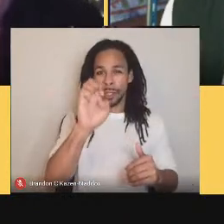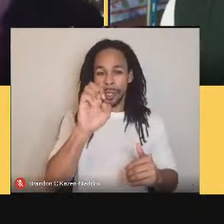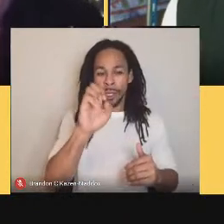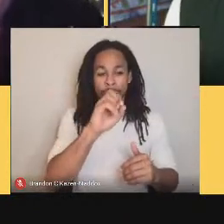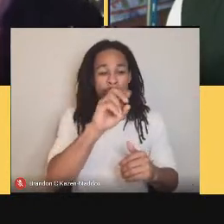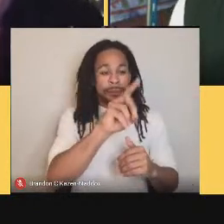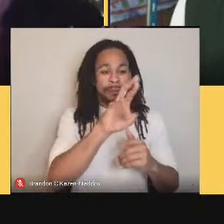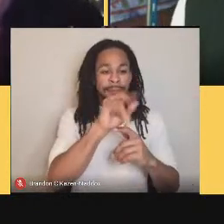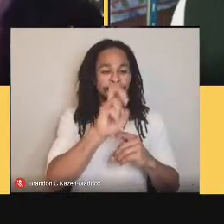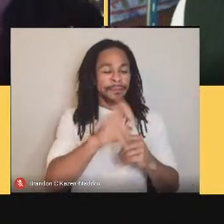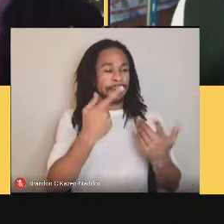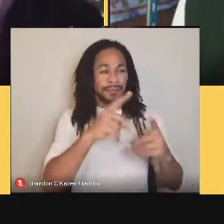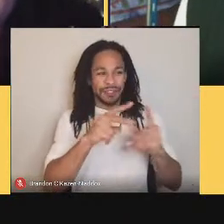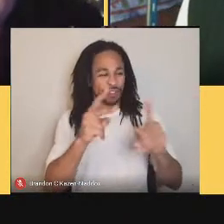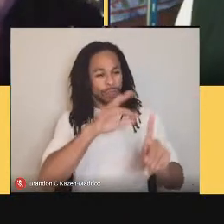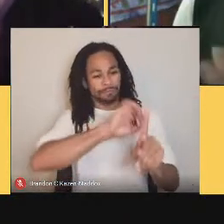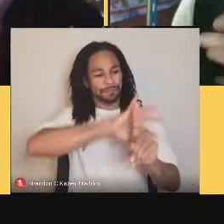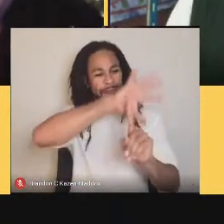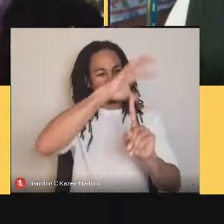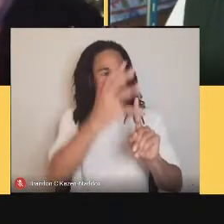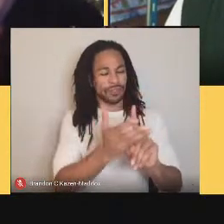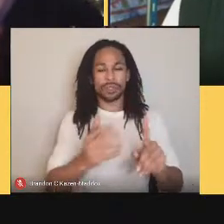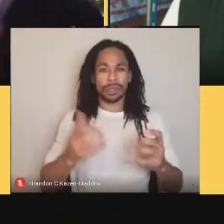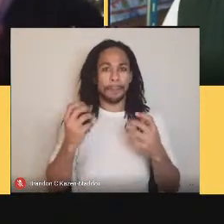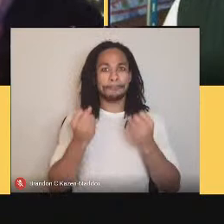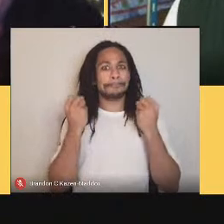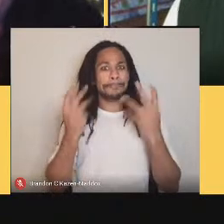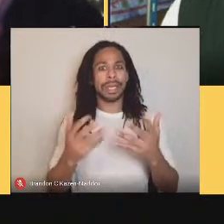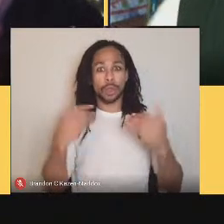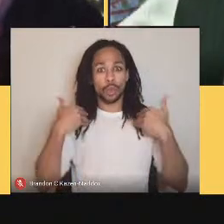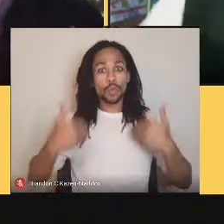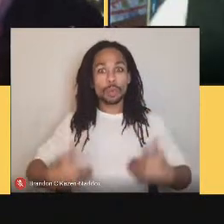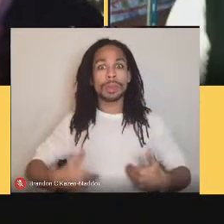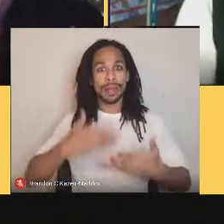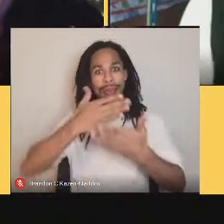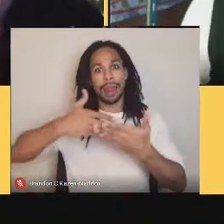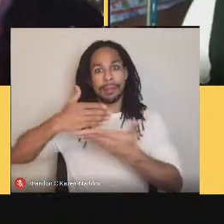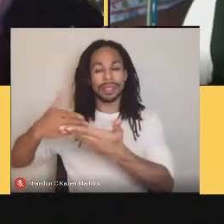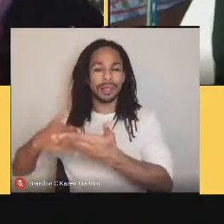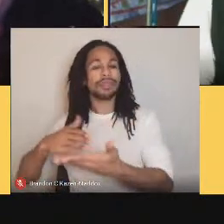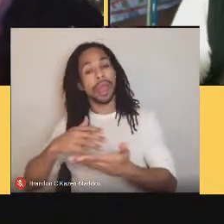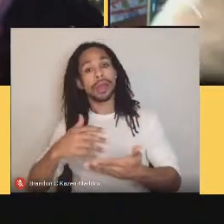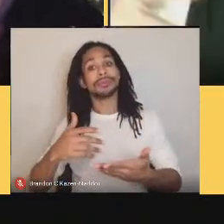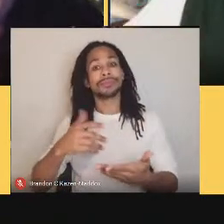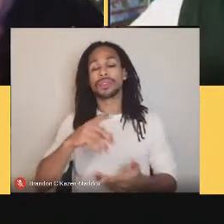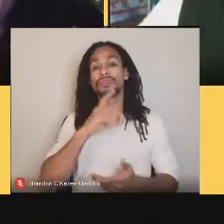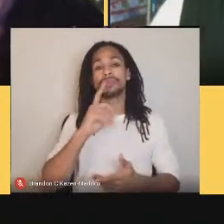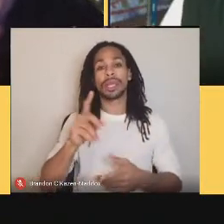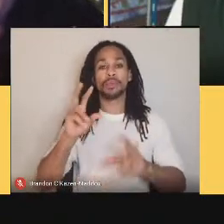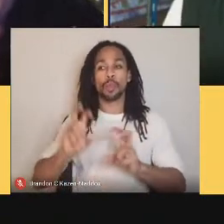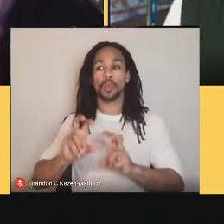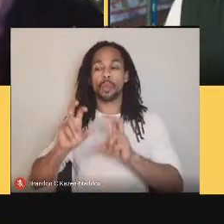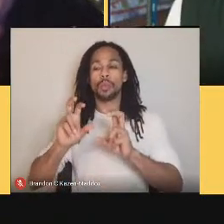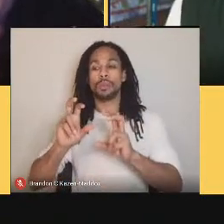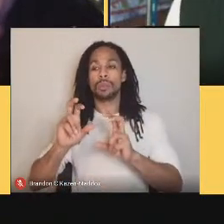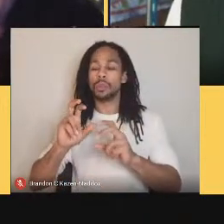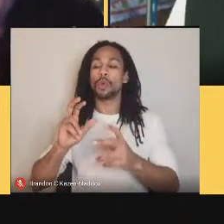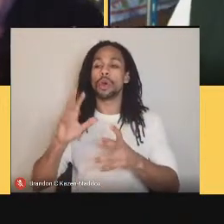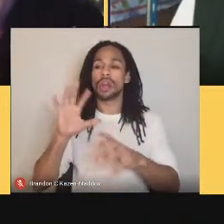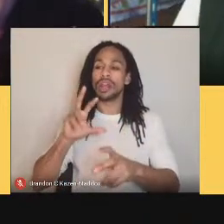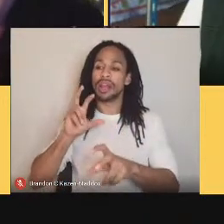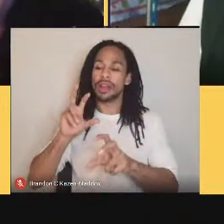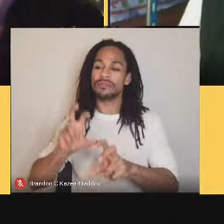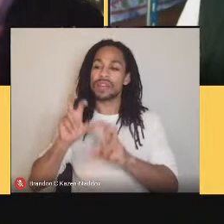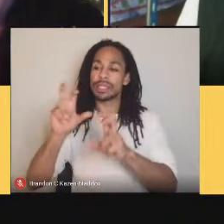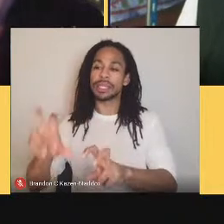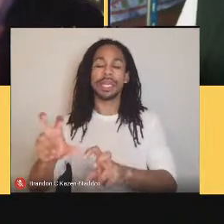atmospheric. There's a lot of sound design elements. There's a lot of human elements that I recorded that went into the overall tone of the show. In other